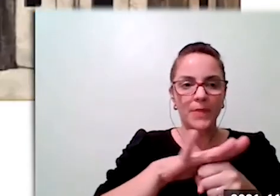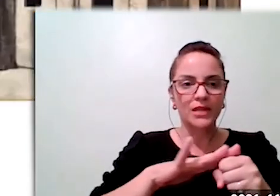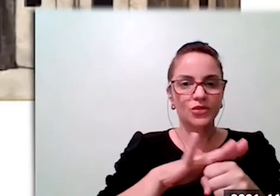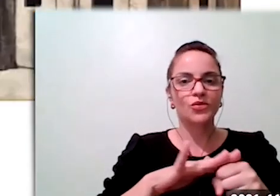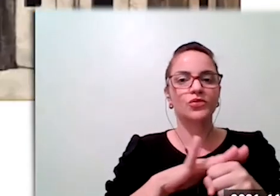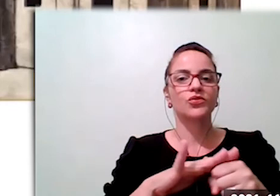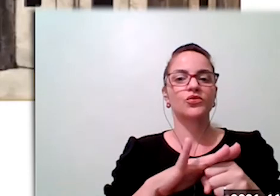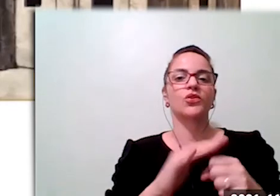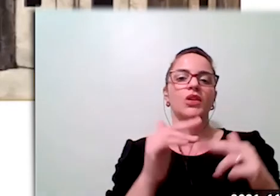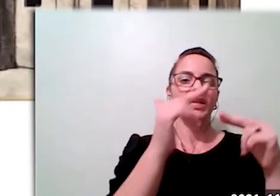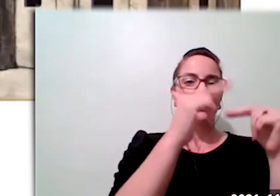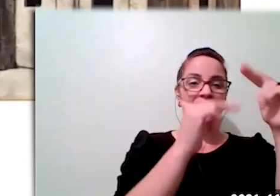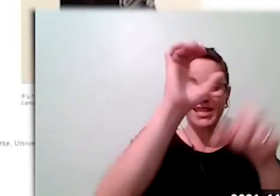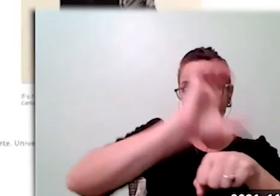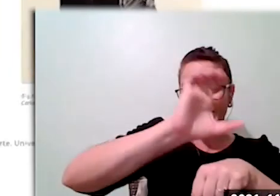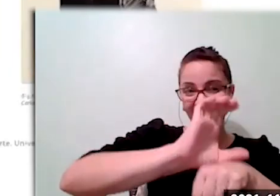emblematic buildings,